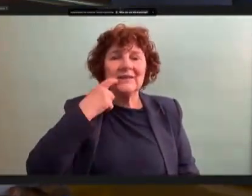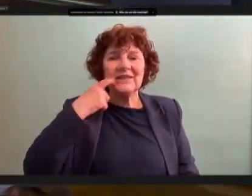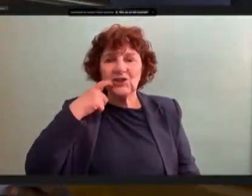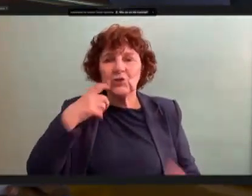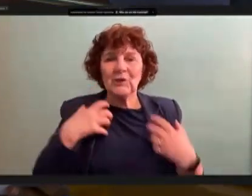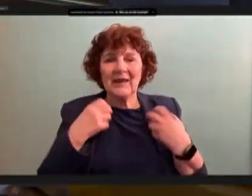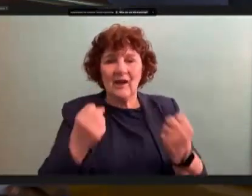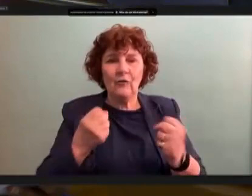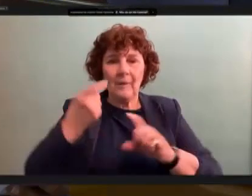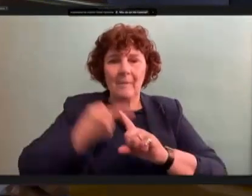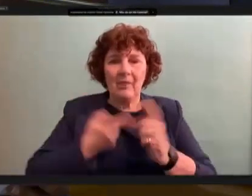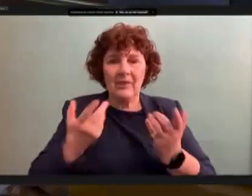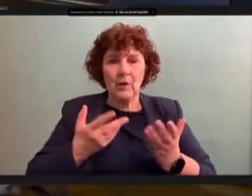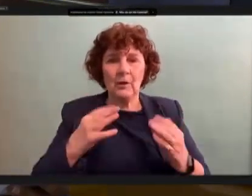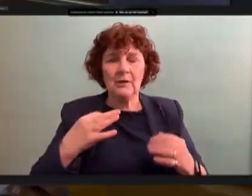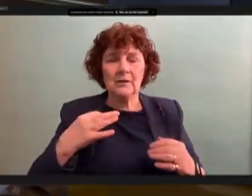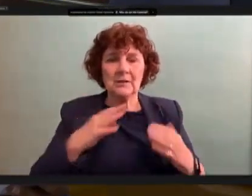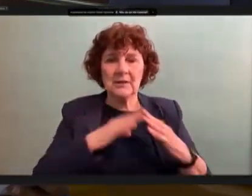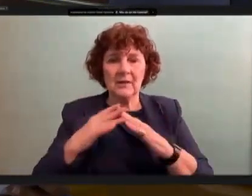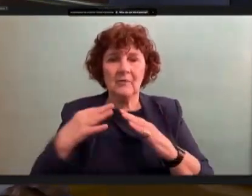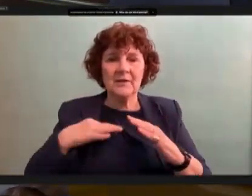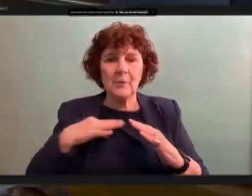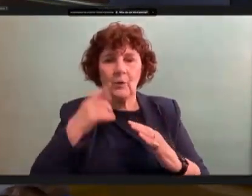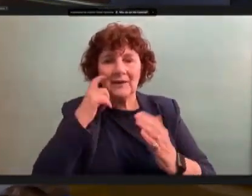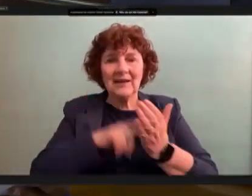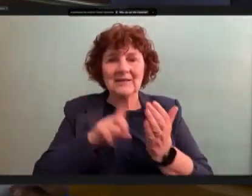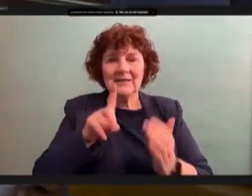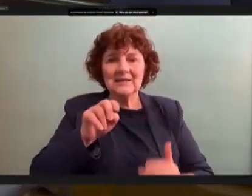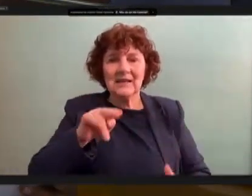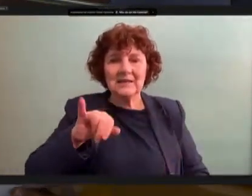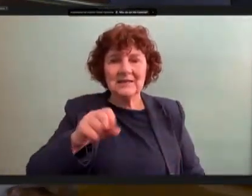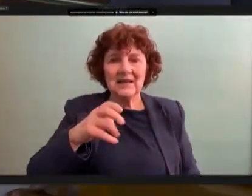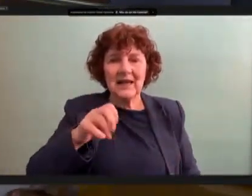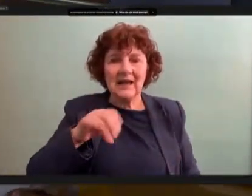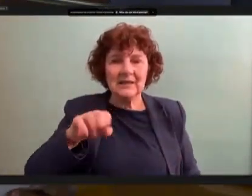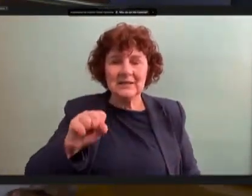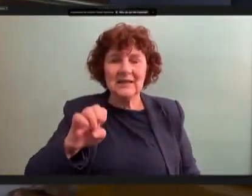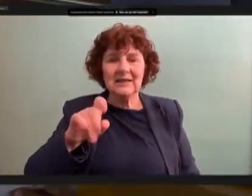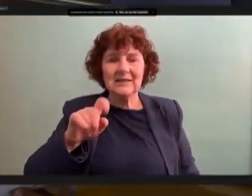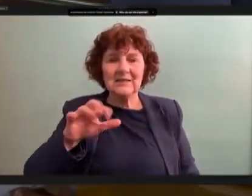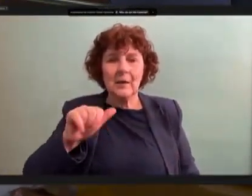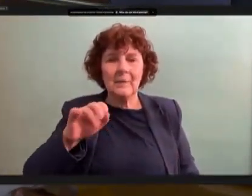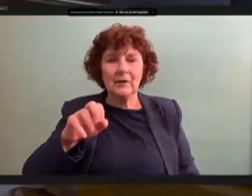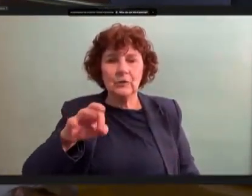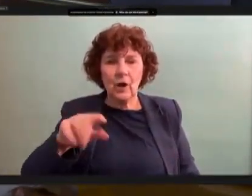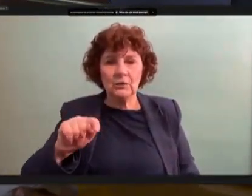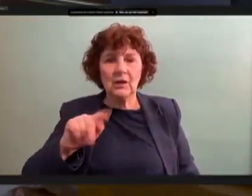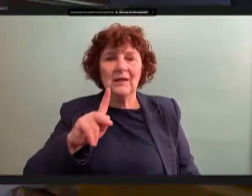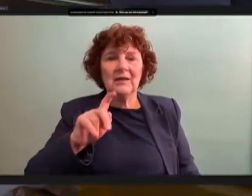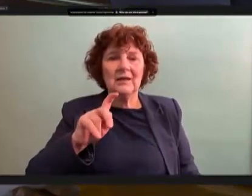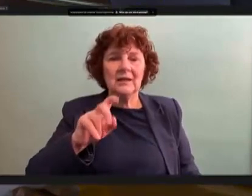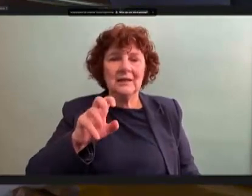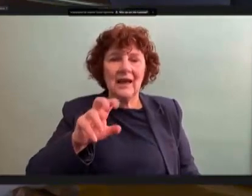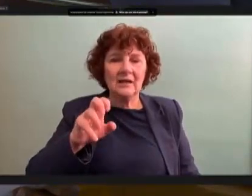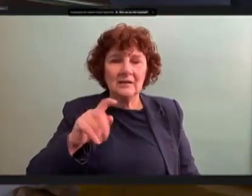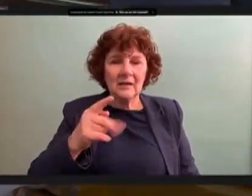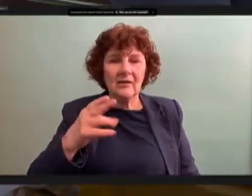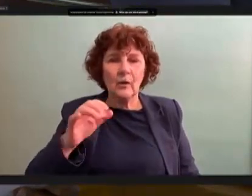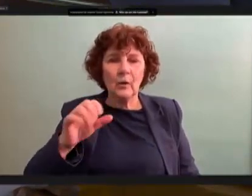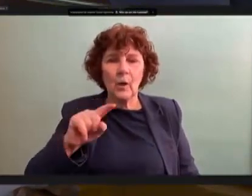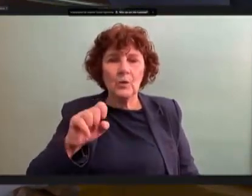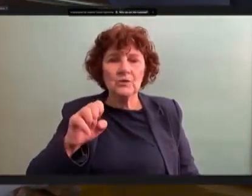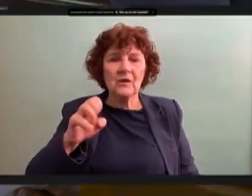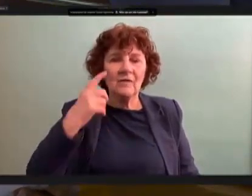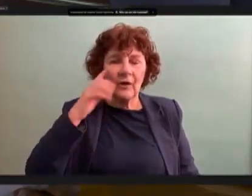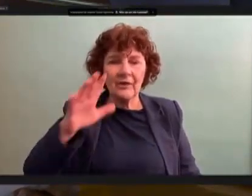of Pittsburgh and recognizes Dennis Haynes, Alyssa Mainhart, and Kenneth Close for their